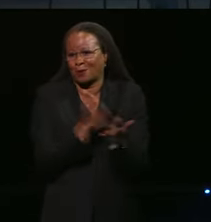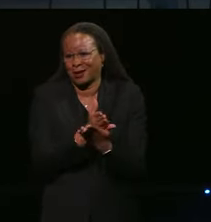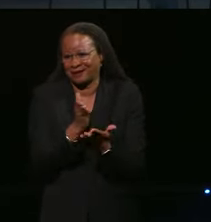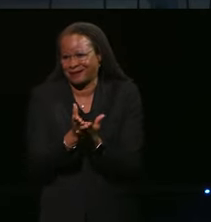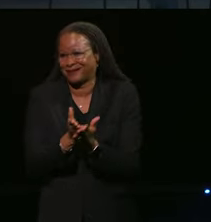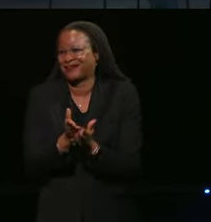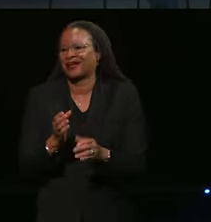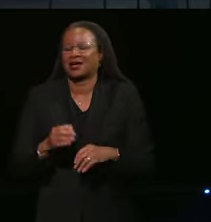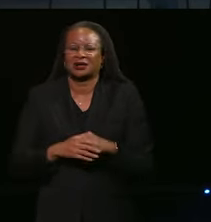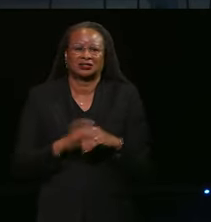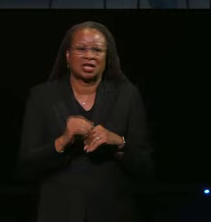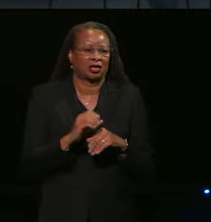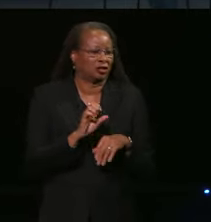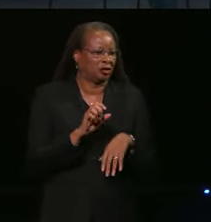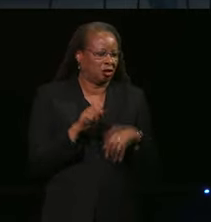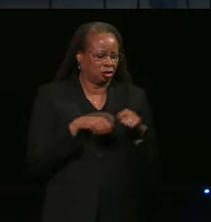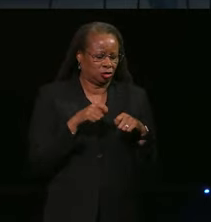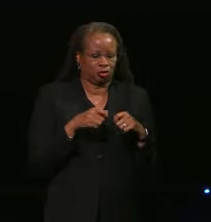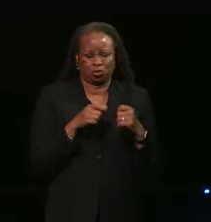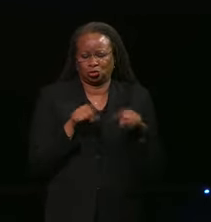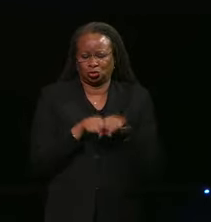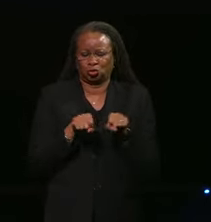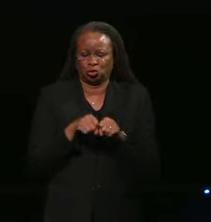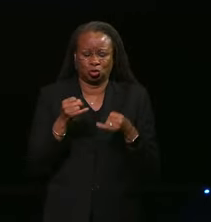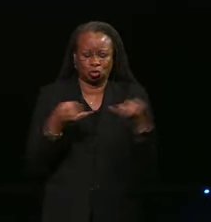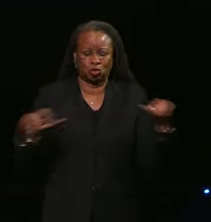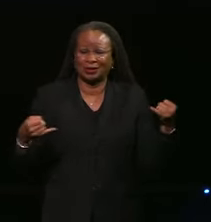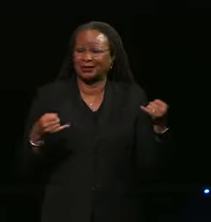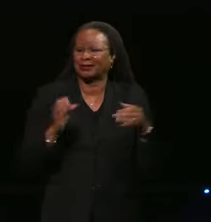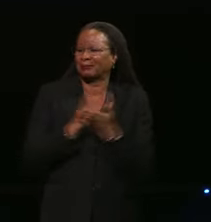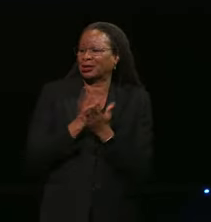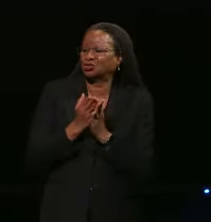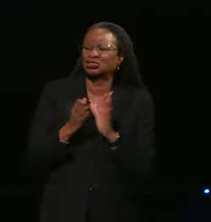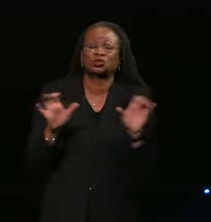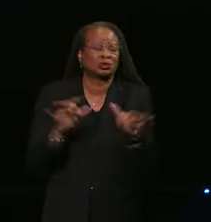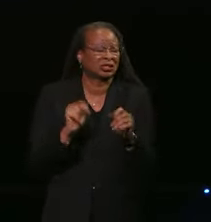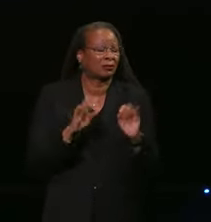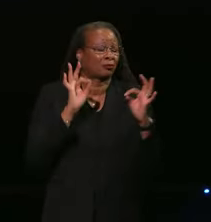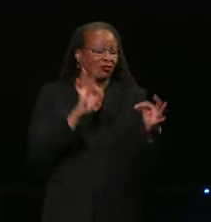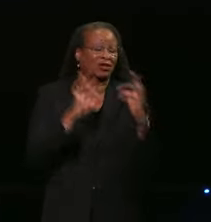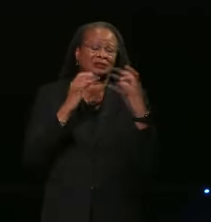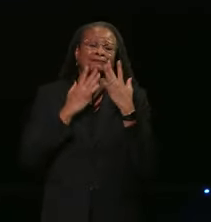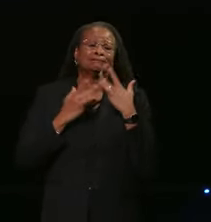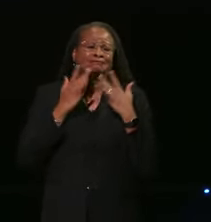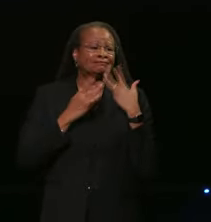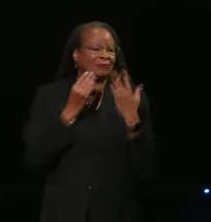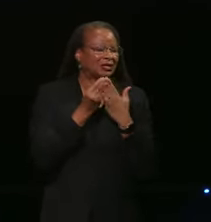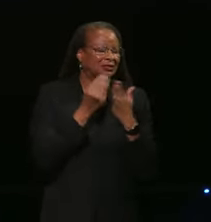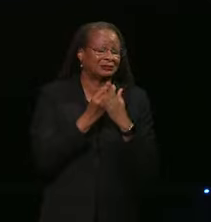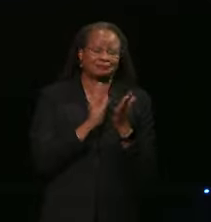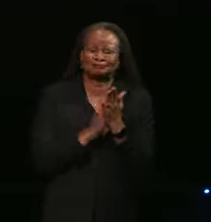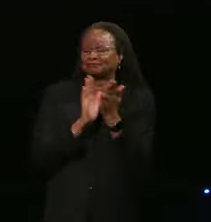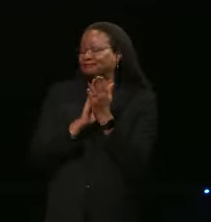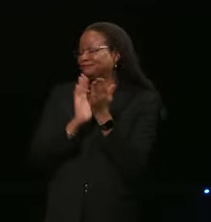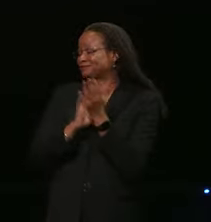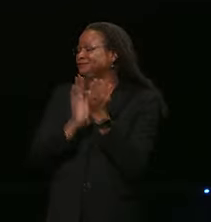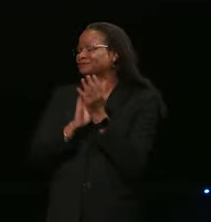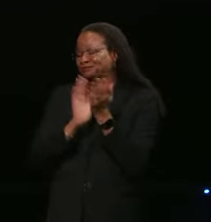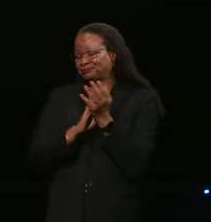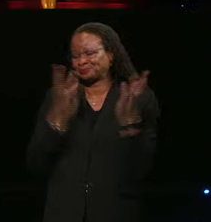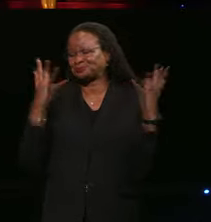like a shoestring budget, and you nailed it. And you did such an amazing job. And they did. And kudos to